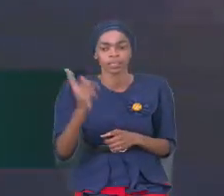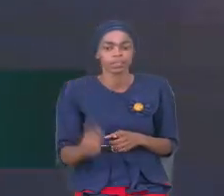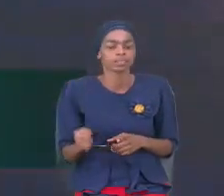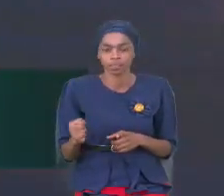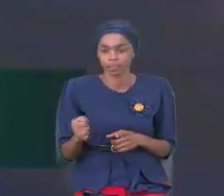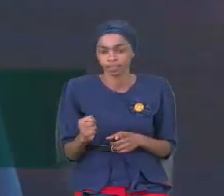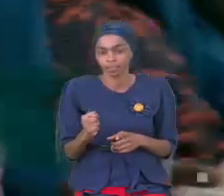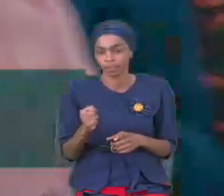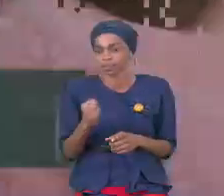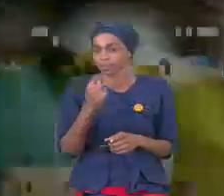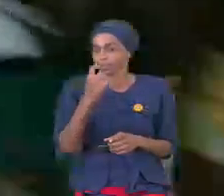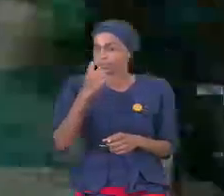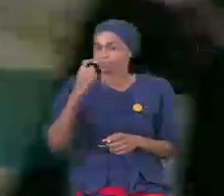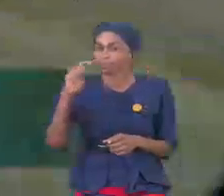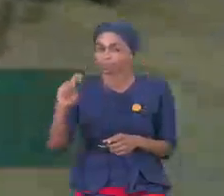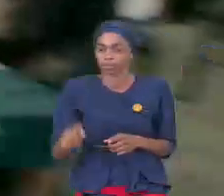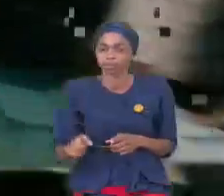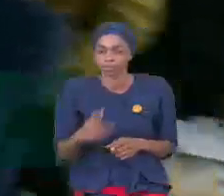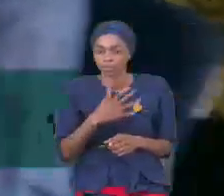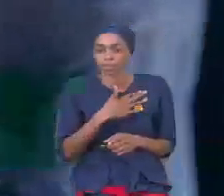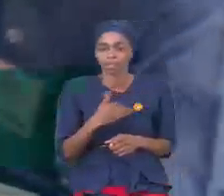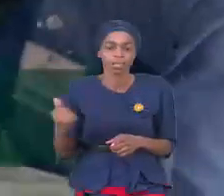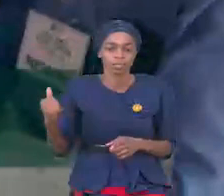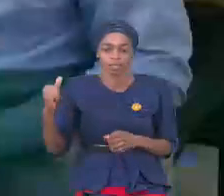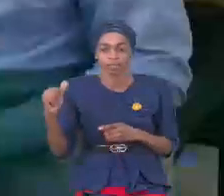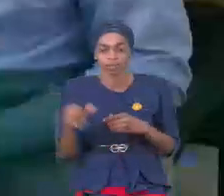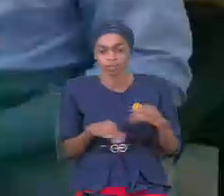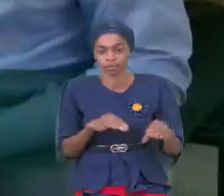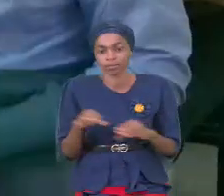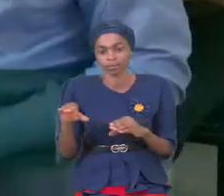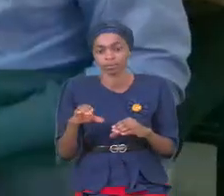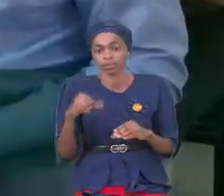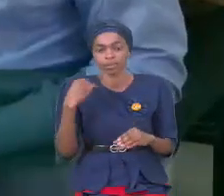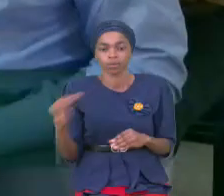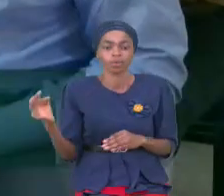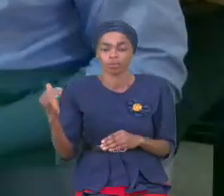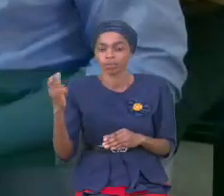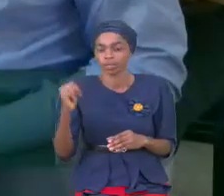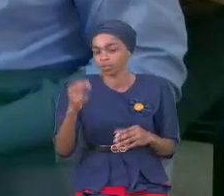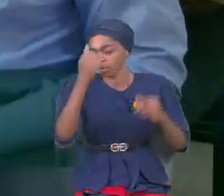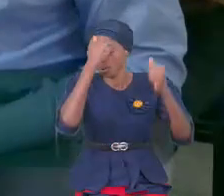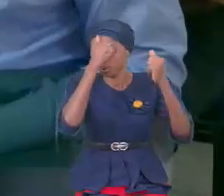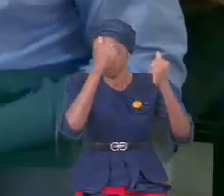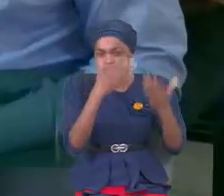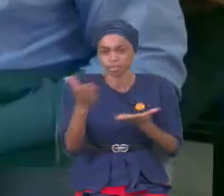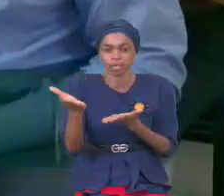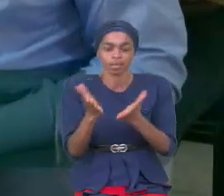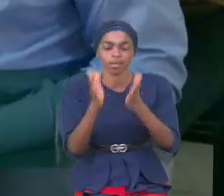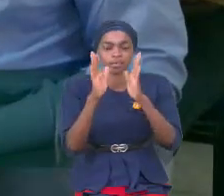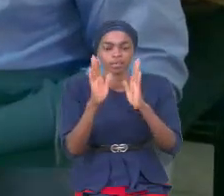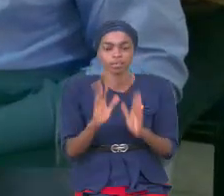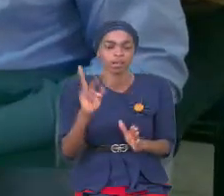an obedient servant. The recommissioning and the recommencement of